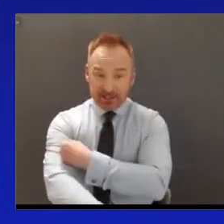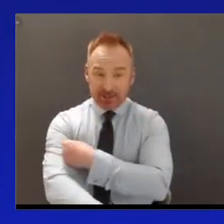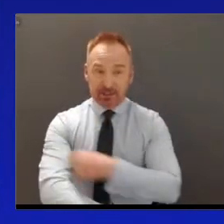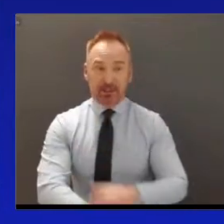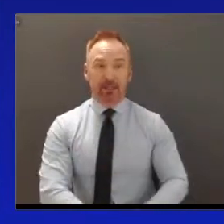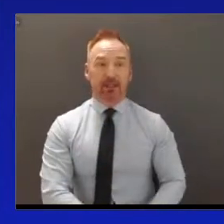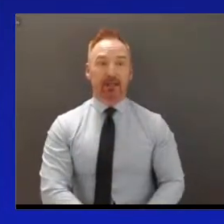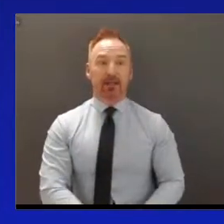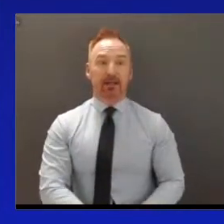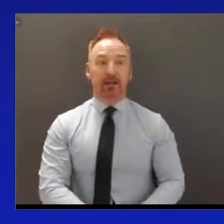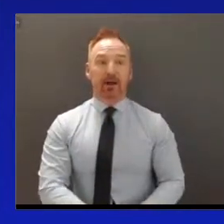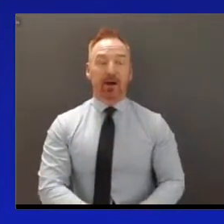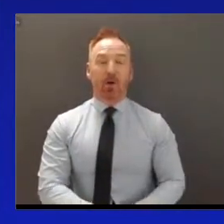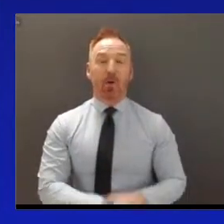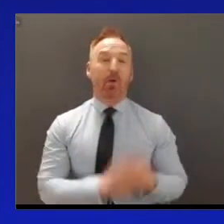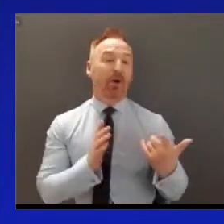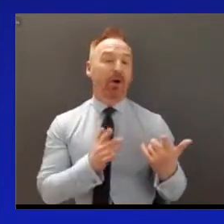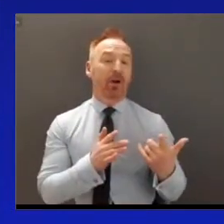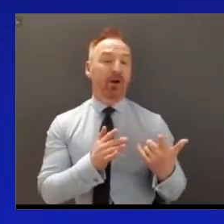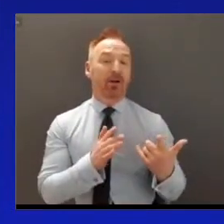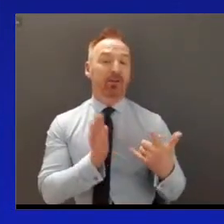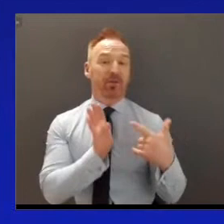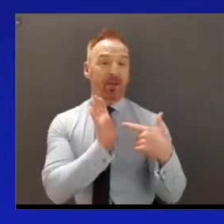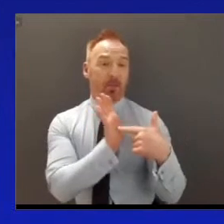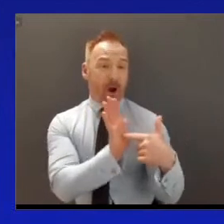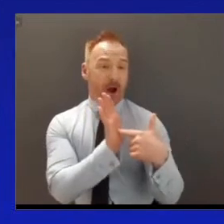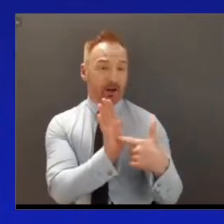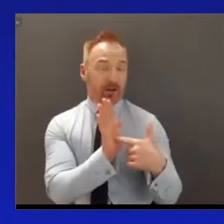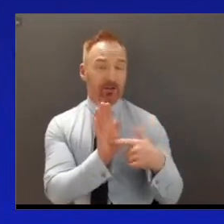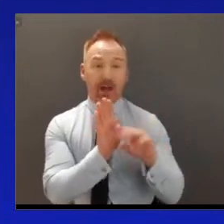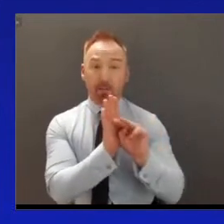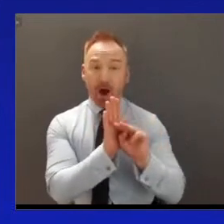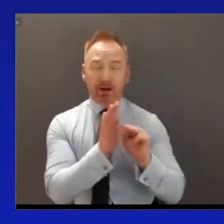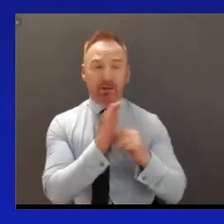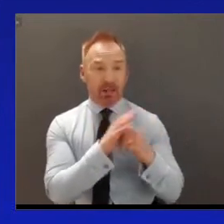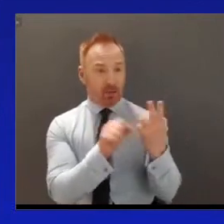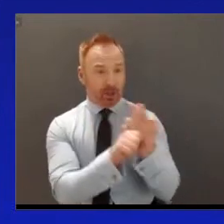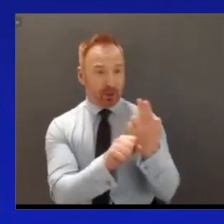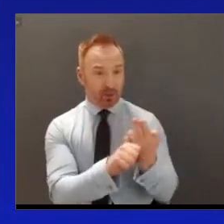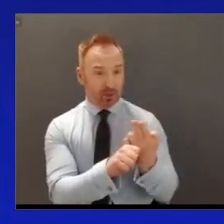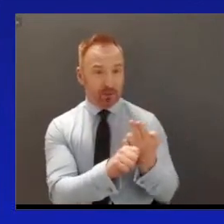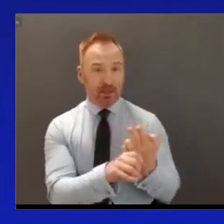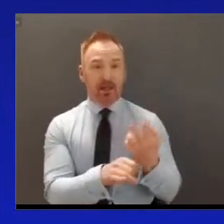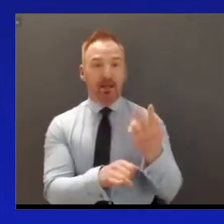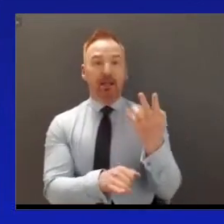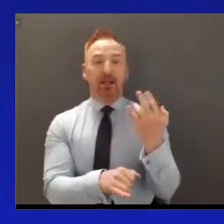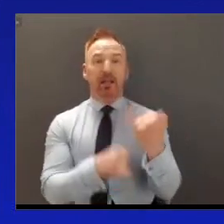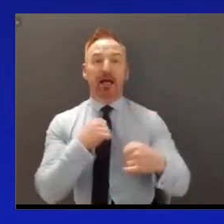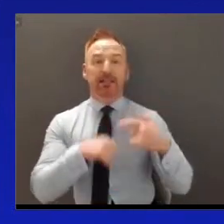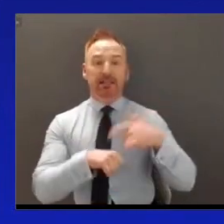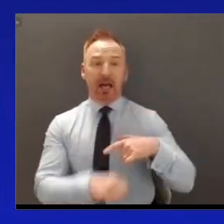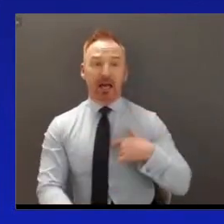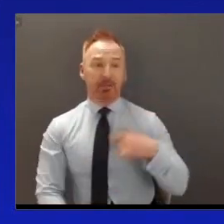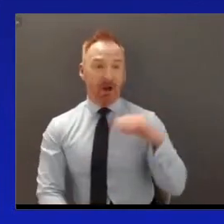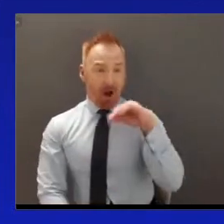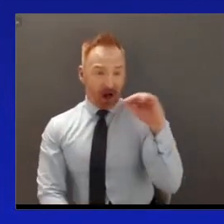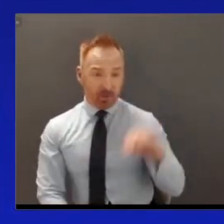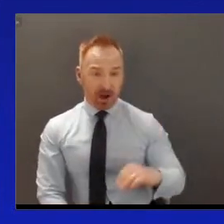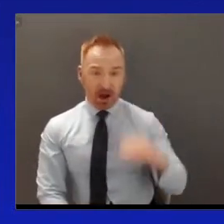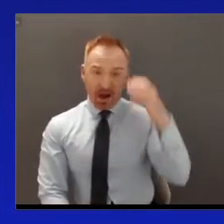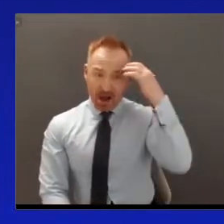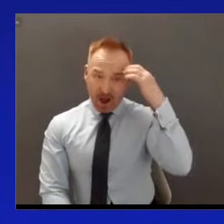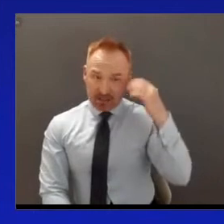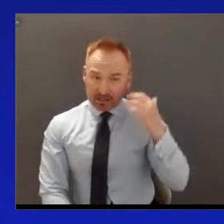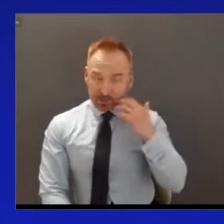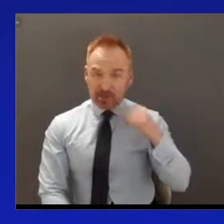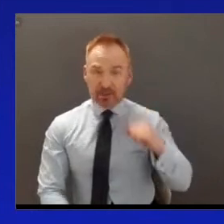model we're using to reach people. Last time Ottawa Hospital was very late in bringing testing into